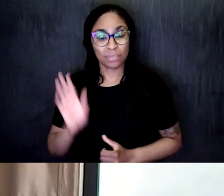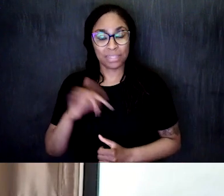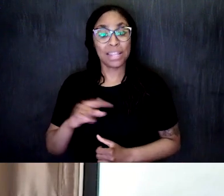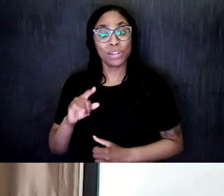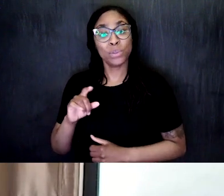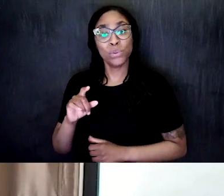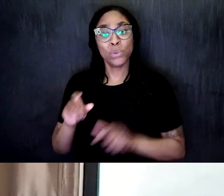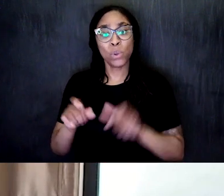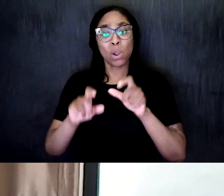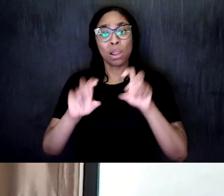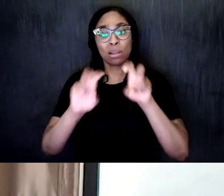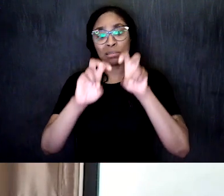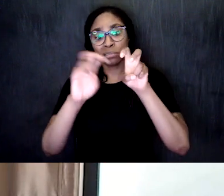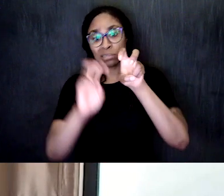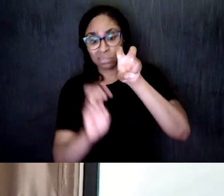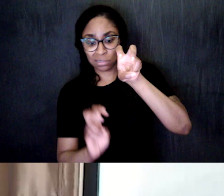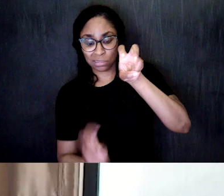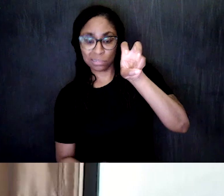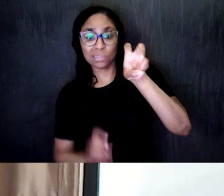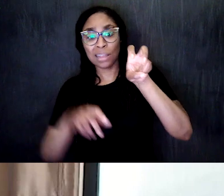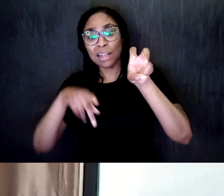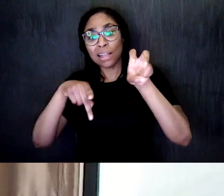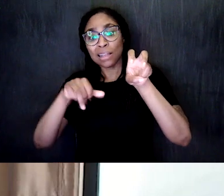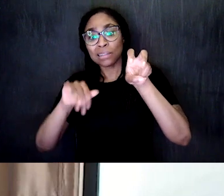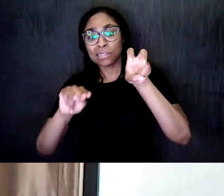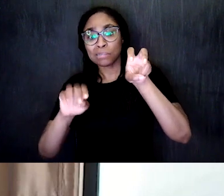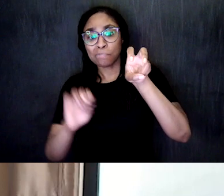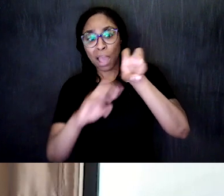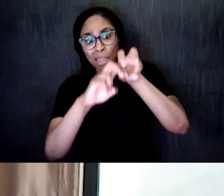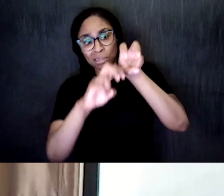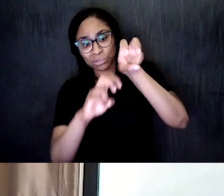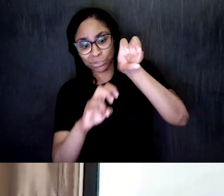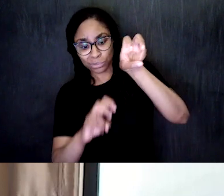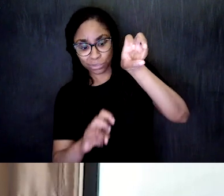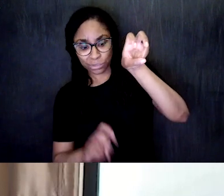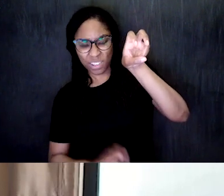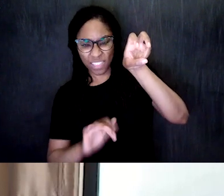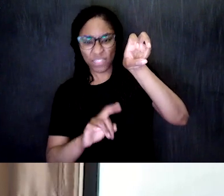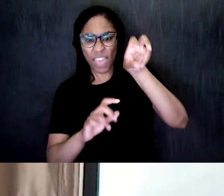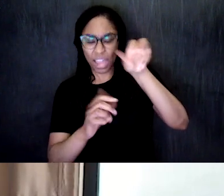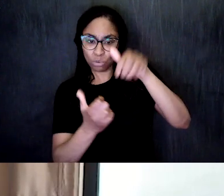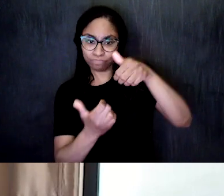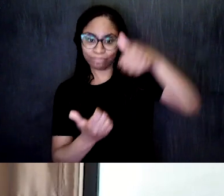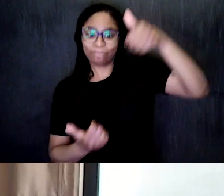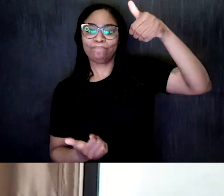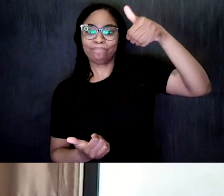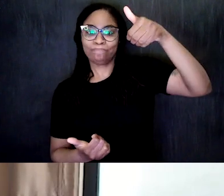more length in your spine. And try a couple of breaths in and out.